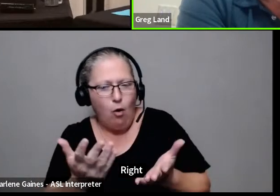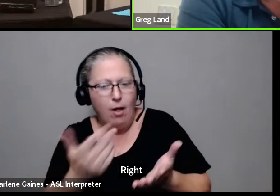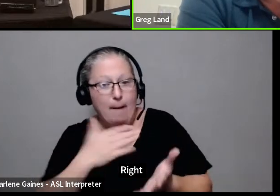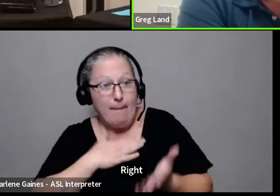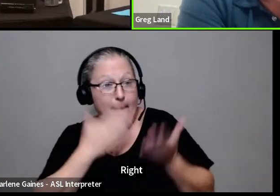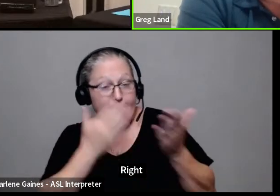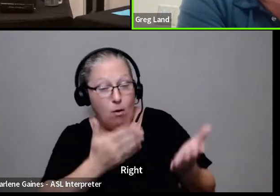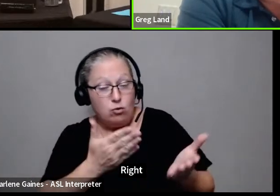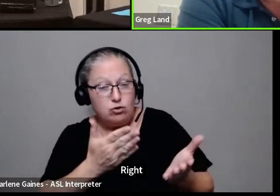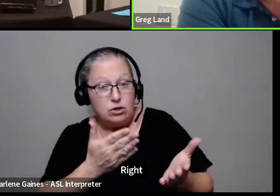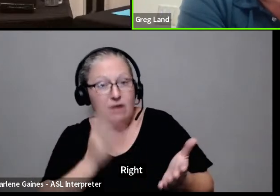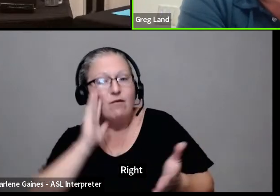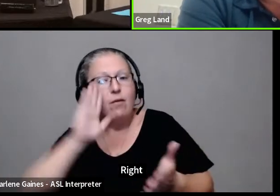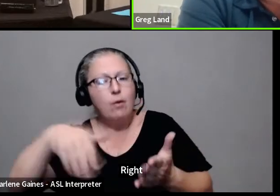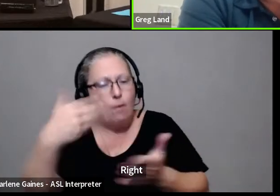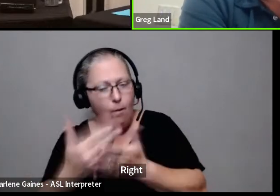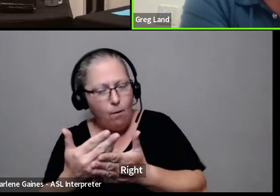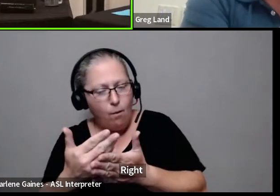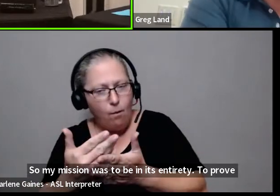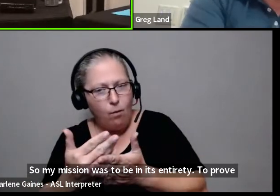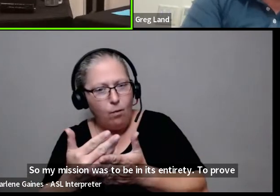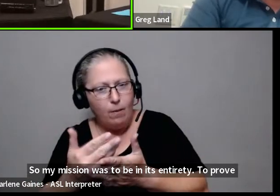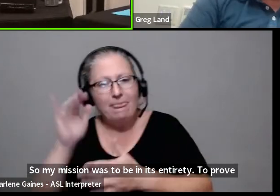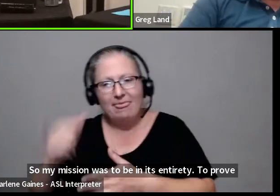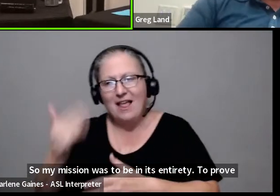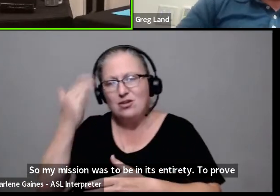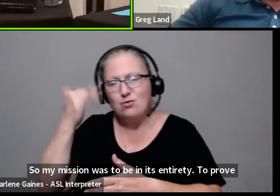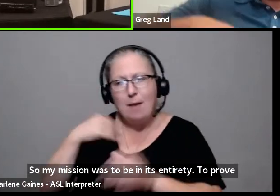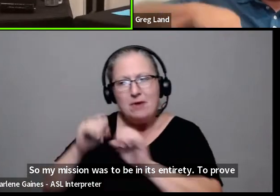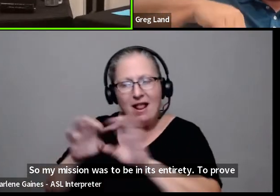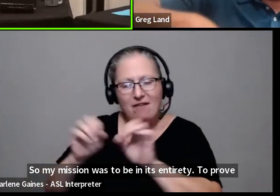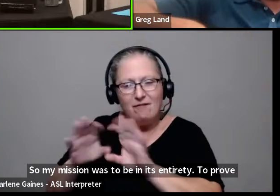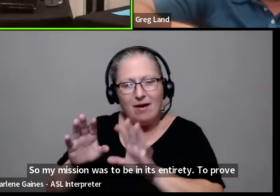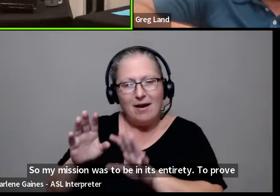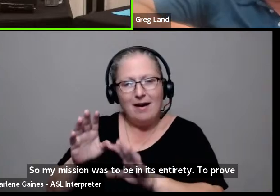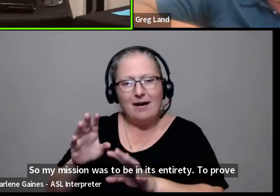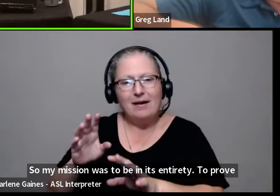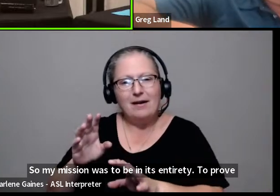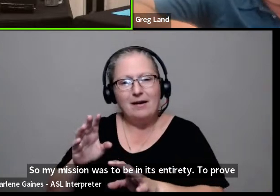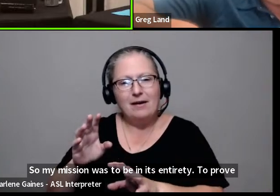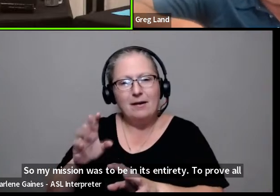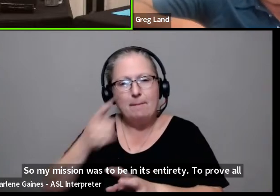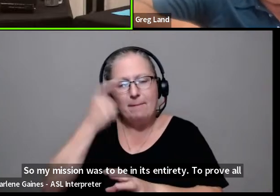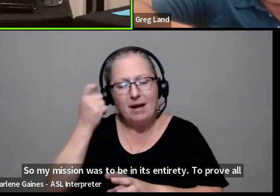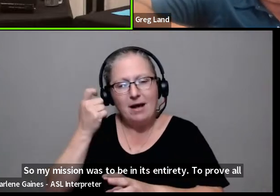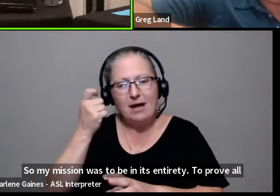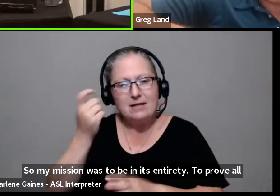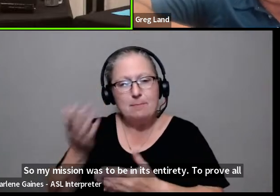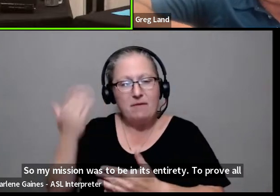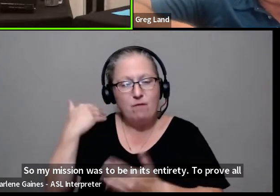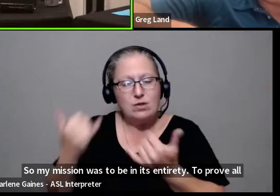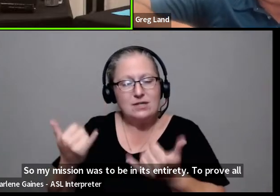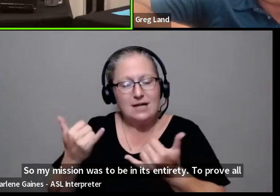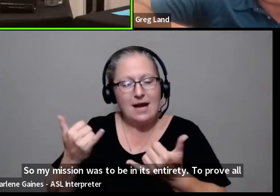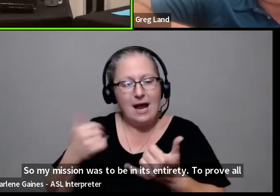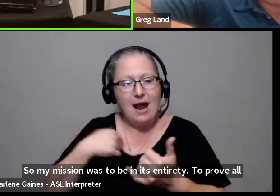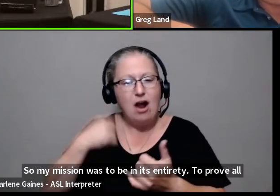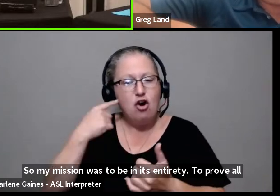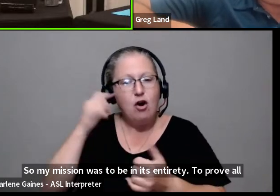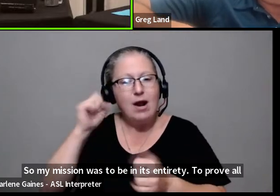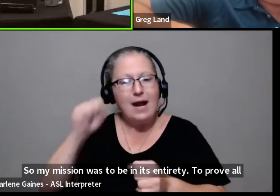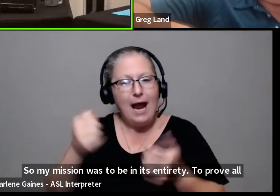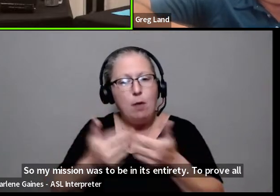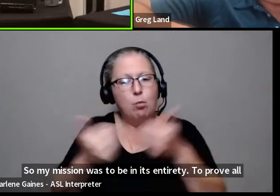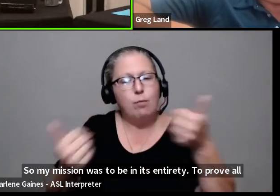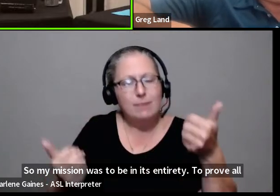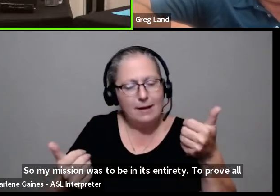to be in its Yeah. entirety. to And that approve was, and that's why I'm clear. That's why I asked for clarifying because earlier today I heard So- we might break them